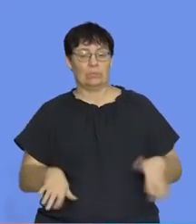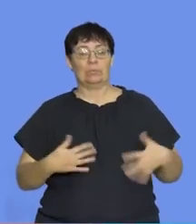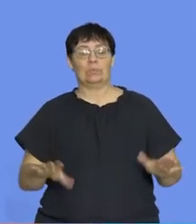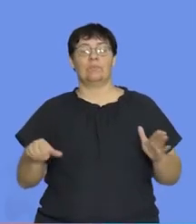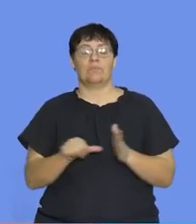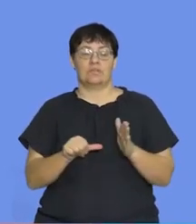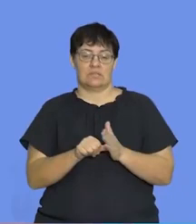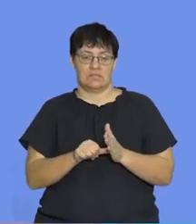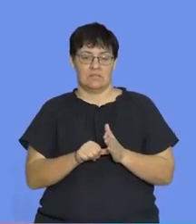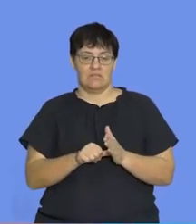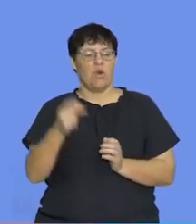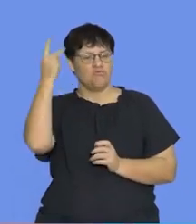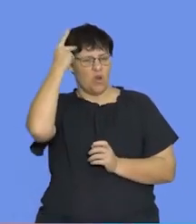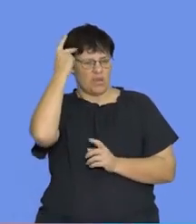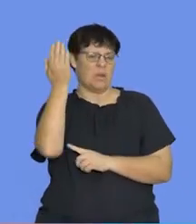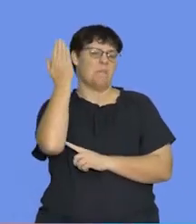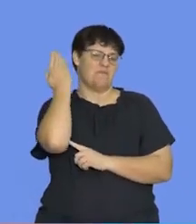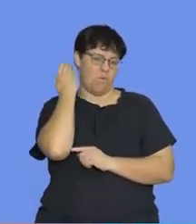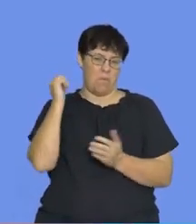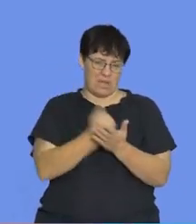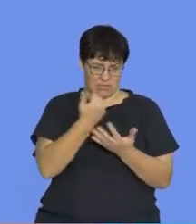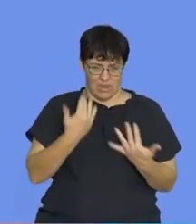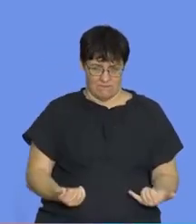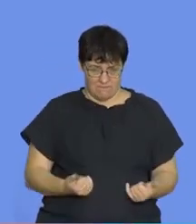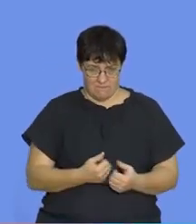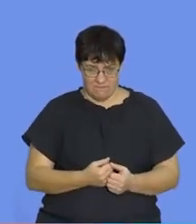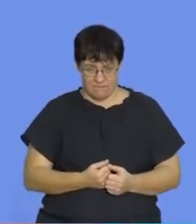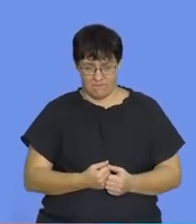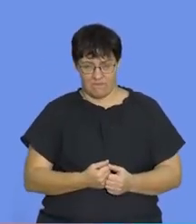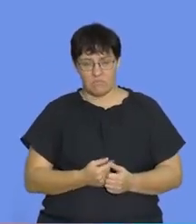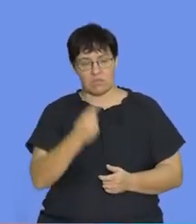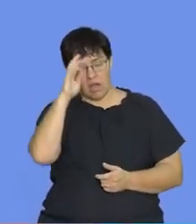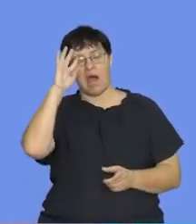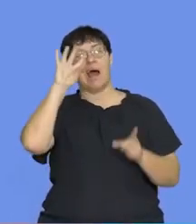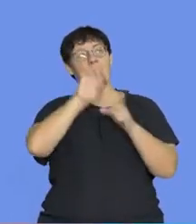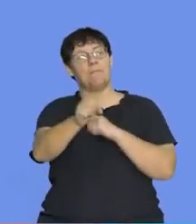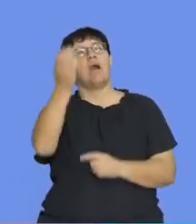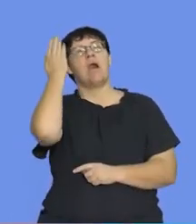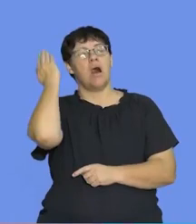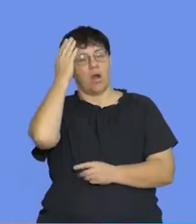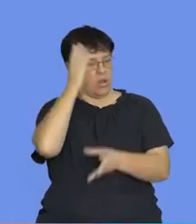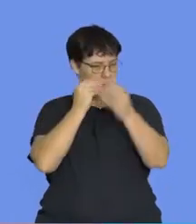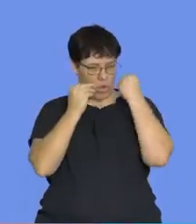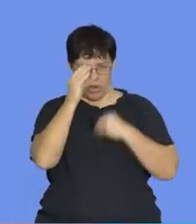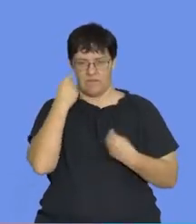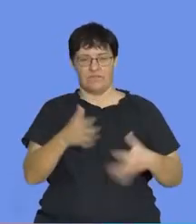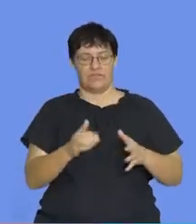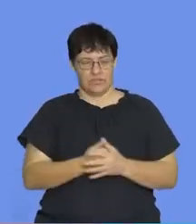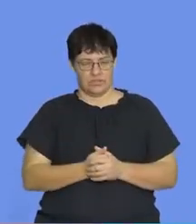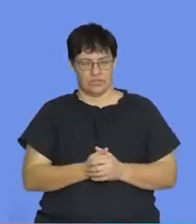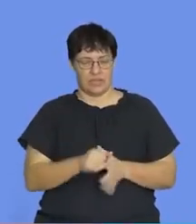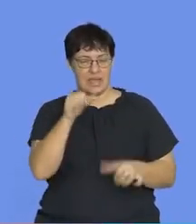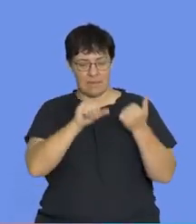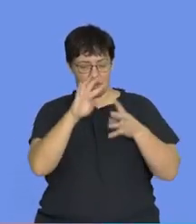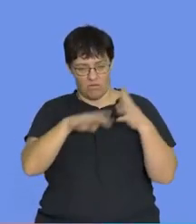of pre-knowledge or something that we already know or that we need to remind ourselves of, chemical formula,